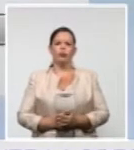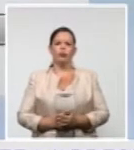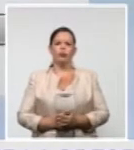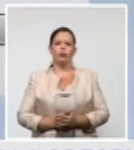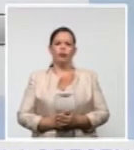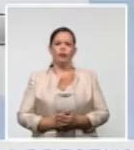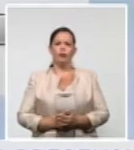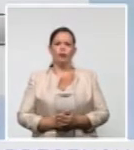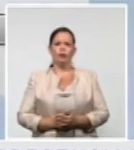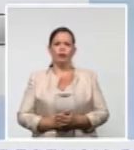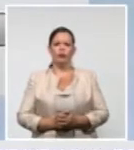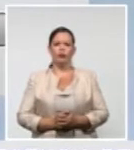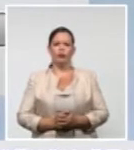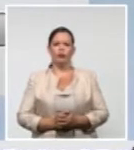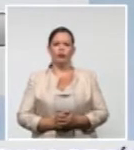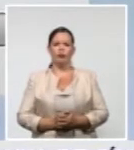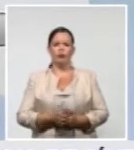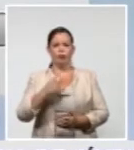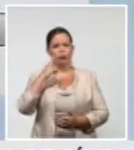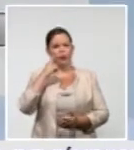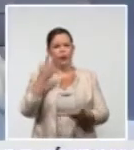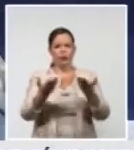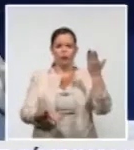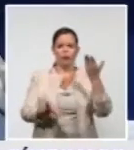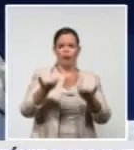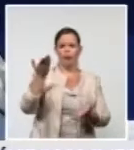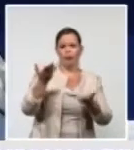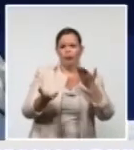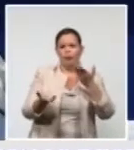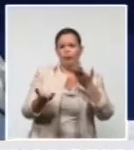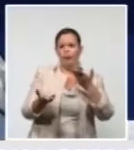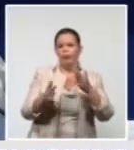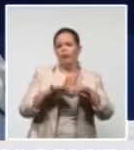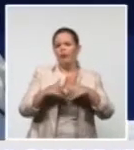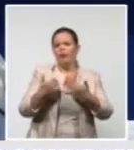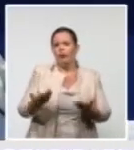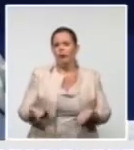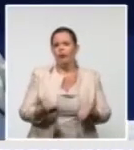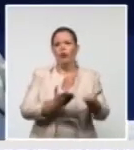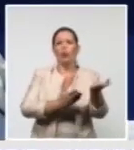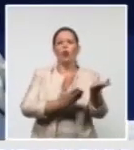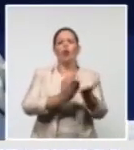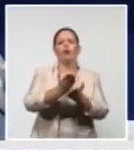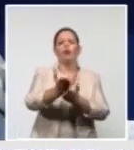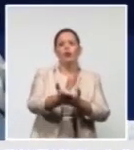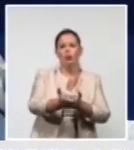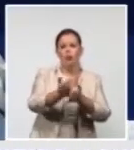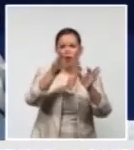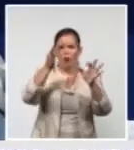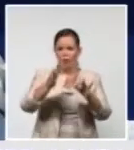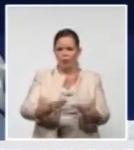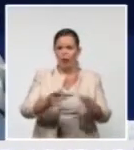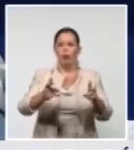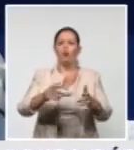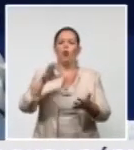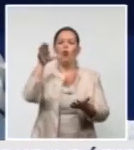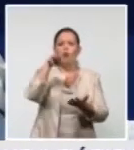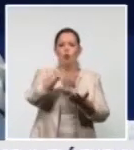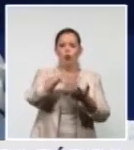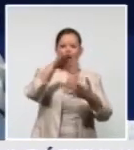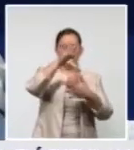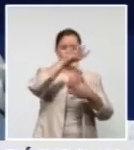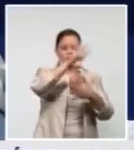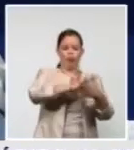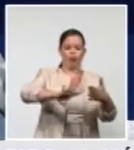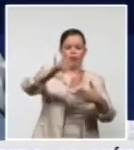418,547 and a mortality rate of 3.61%. These figures show that the region accounts